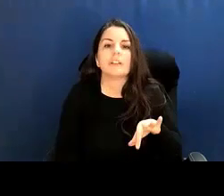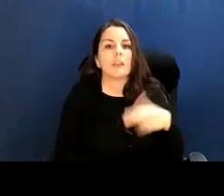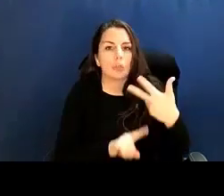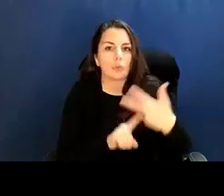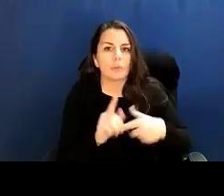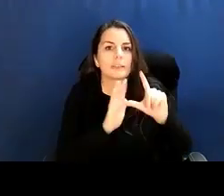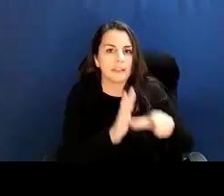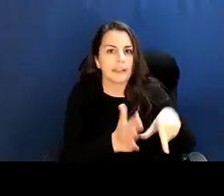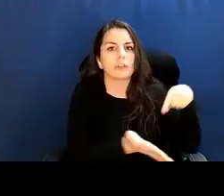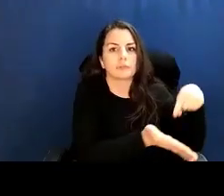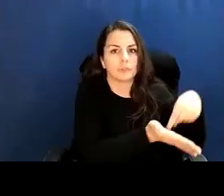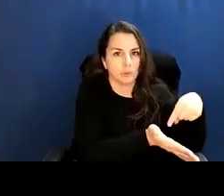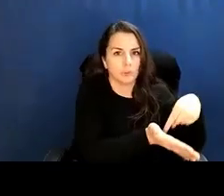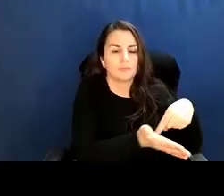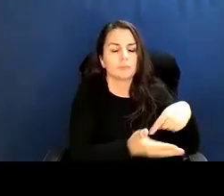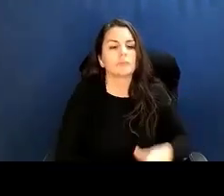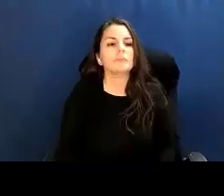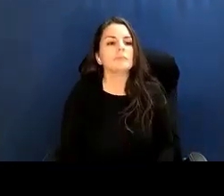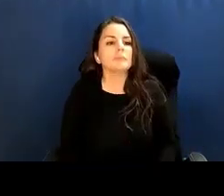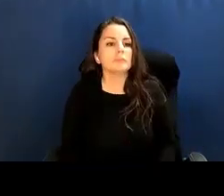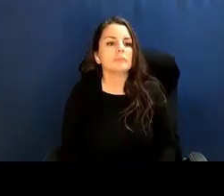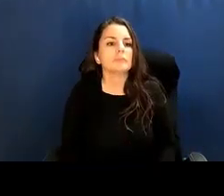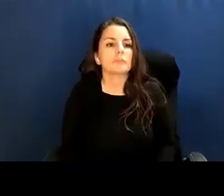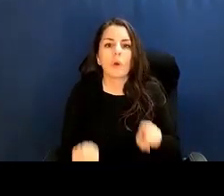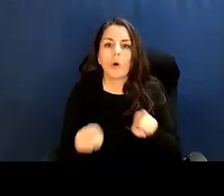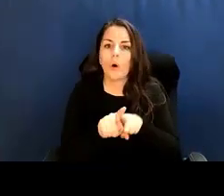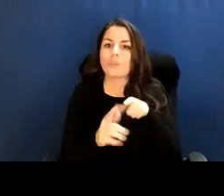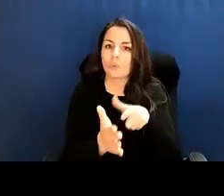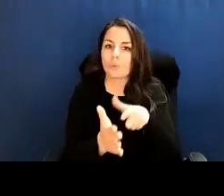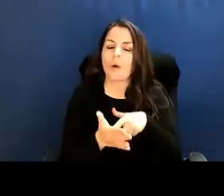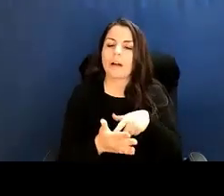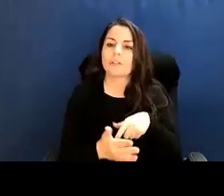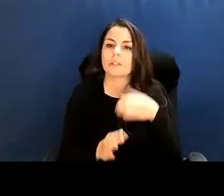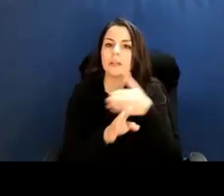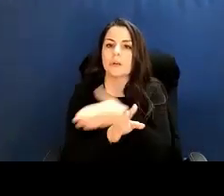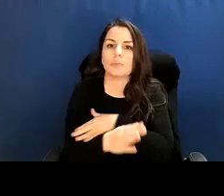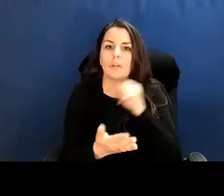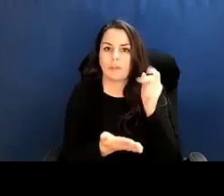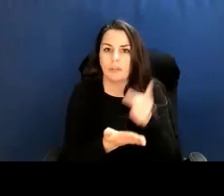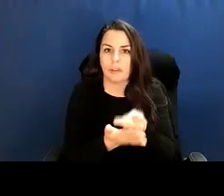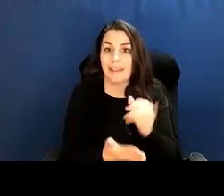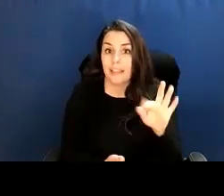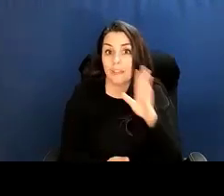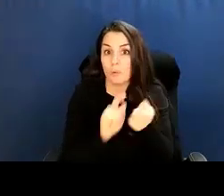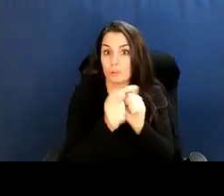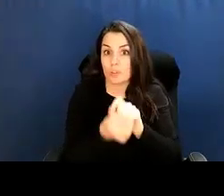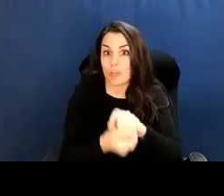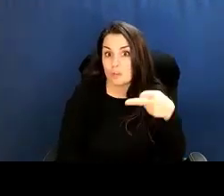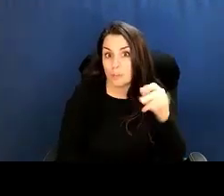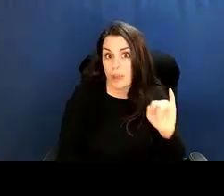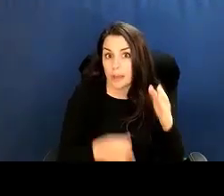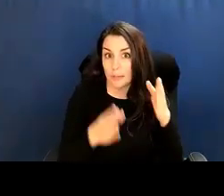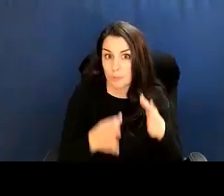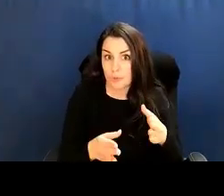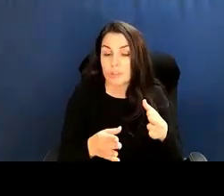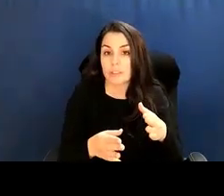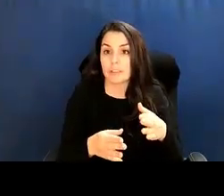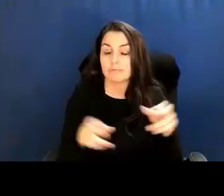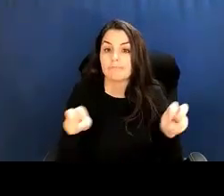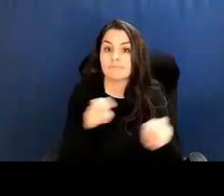you aren't sure when that progress report is due. You do have to submit an interim RPPR if you're submitting a type